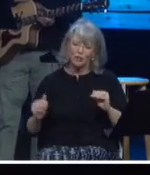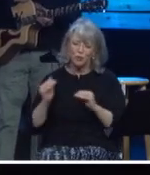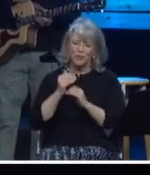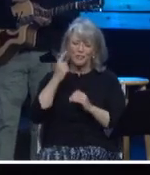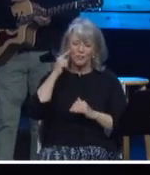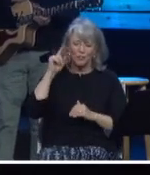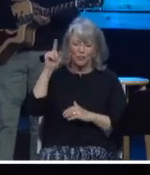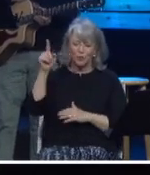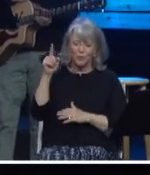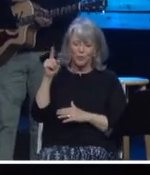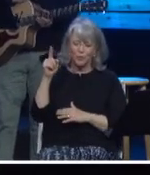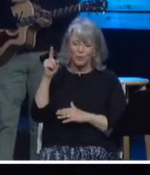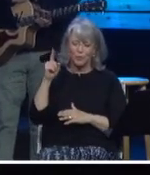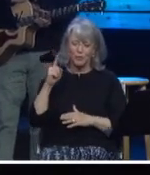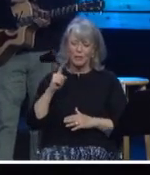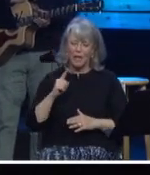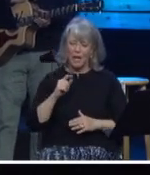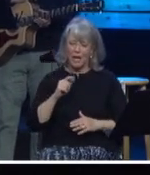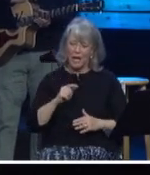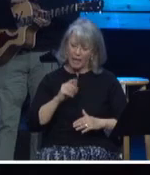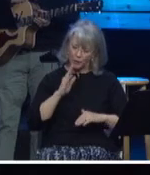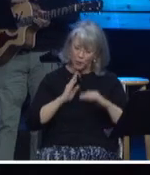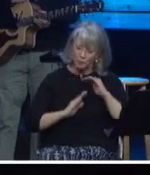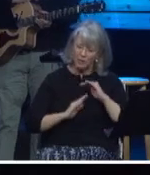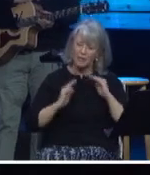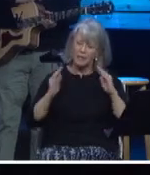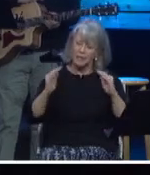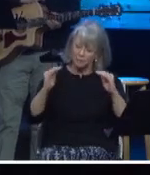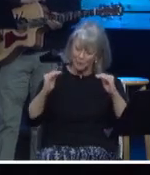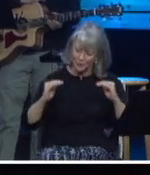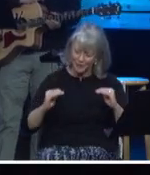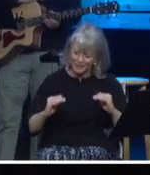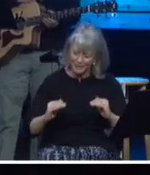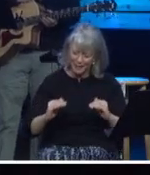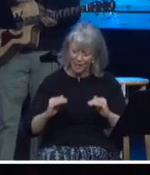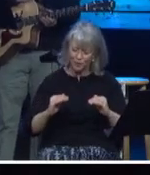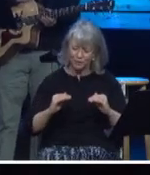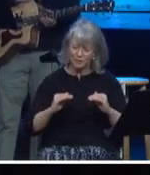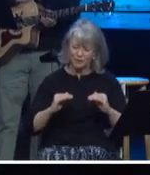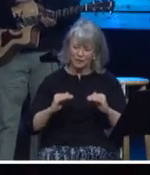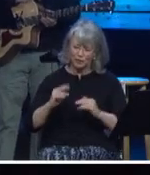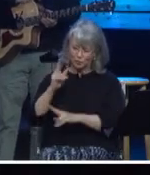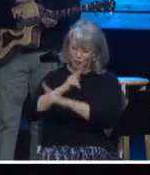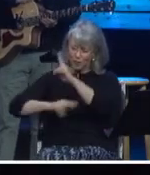Bring us even lower in humility by exalting Yourself, not us.